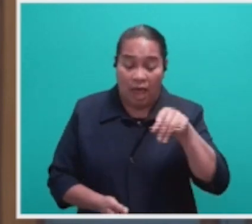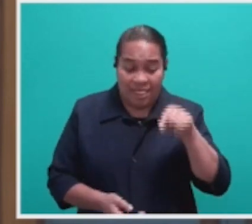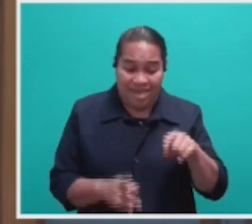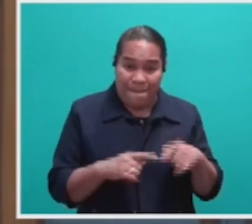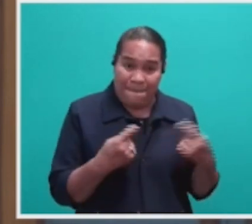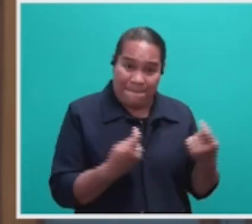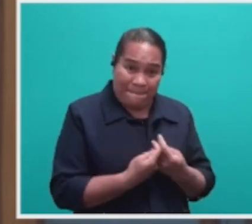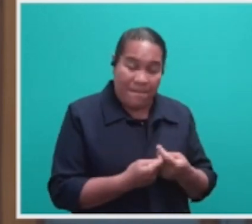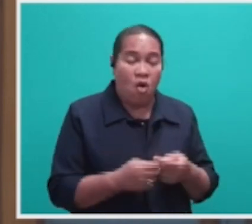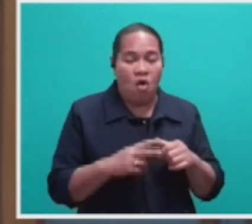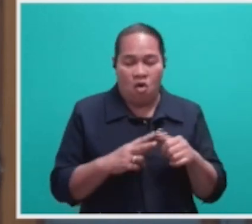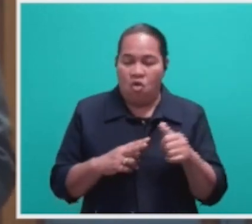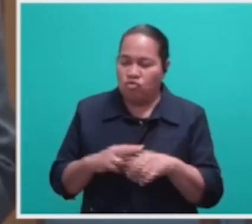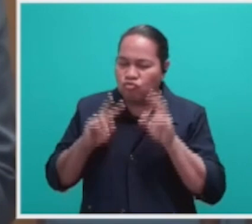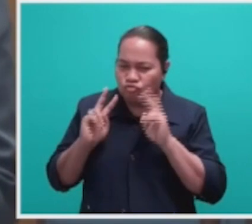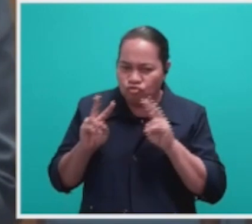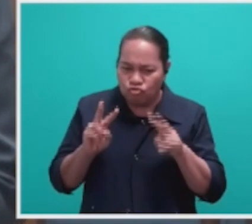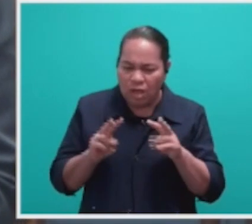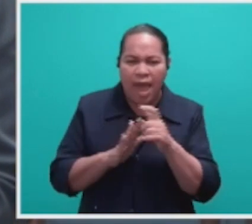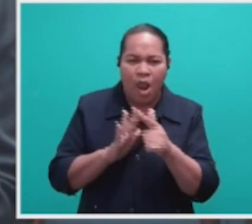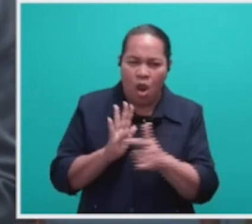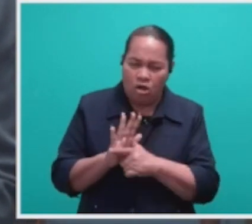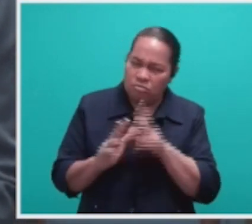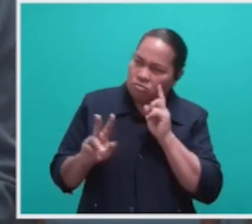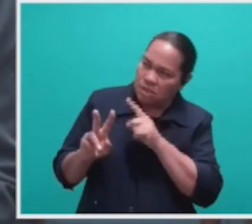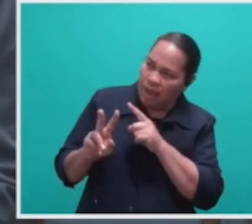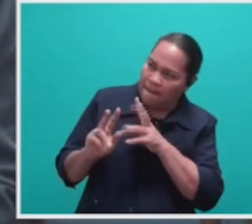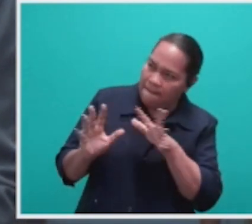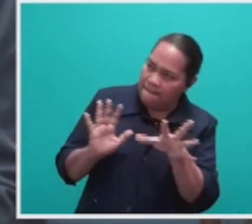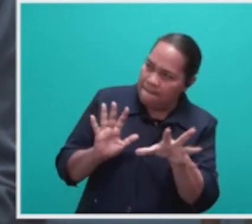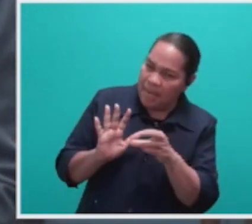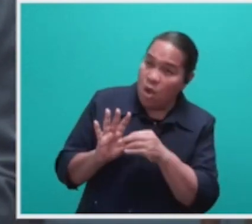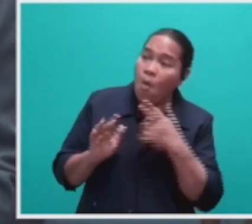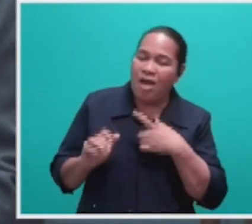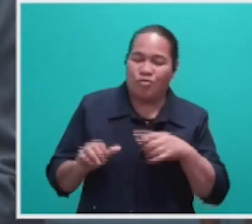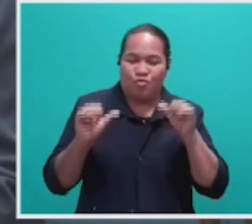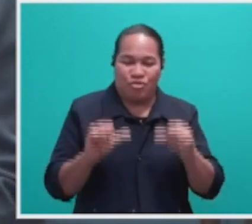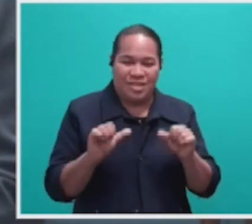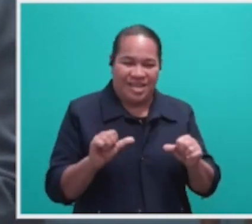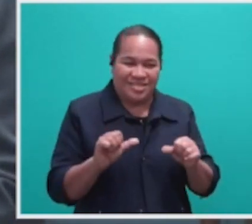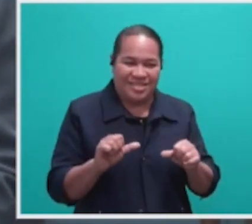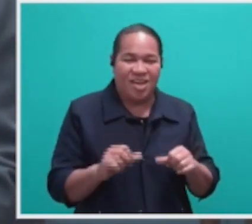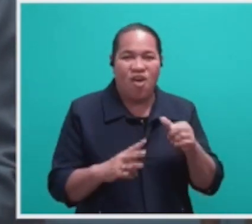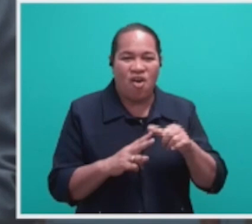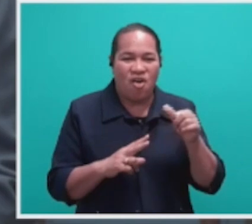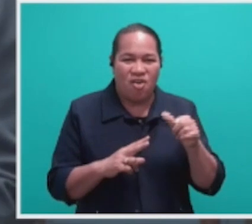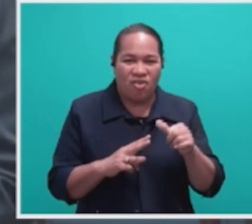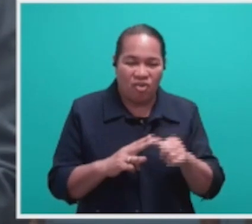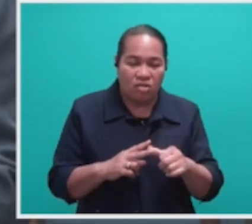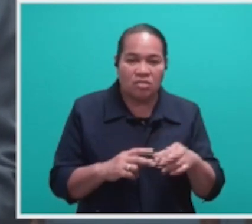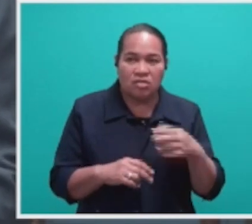is also looking at the existing laws to give consumer protection agencies more